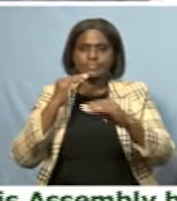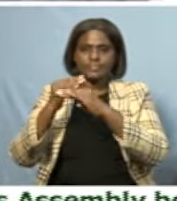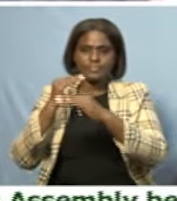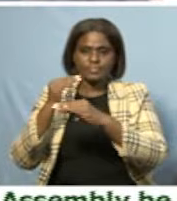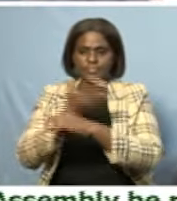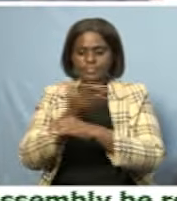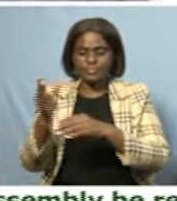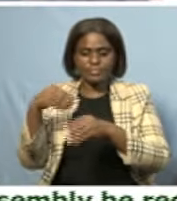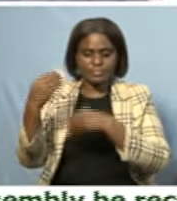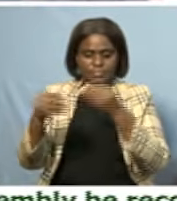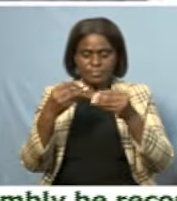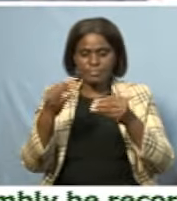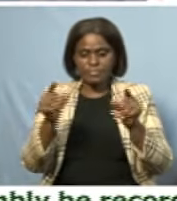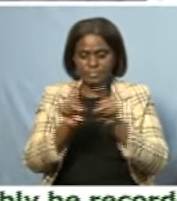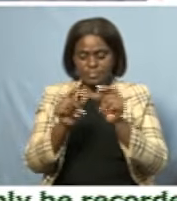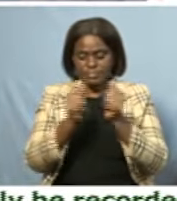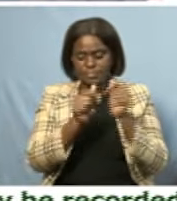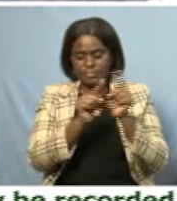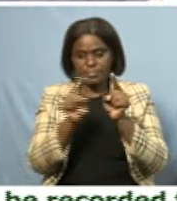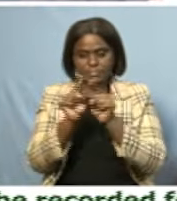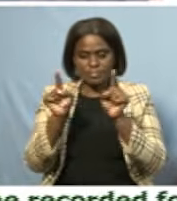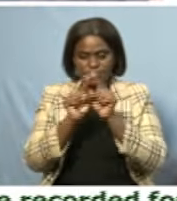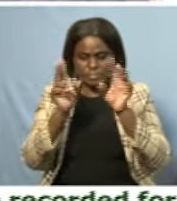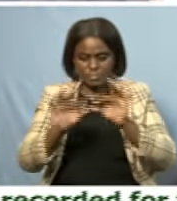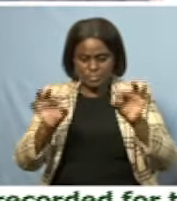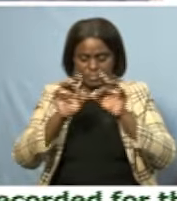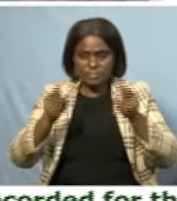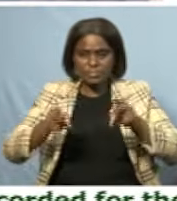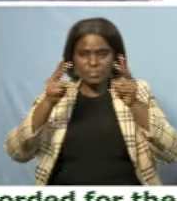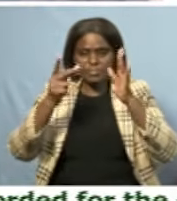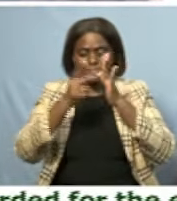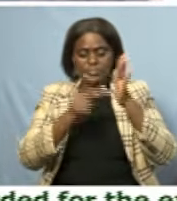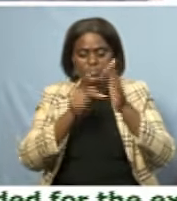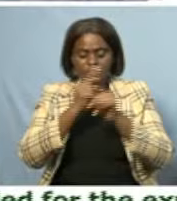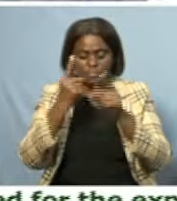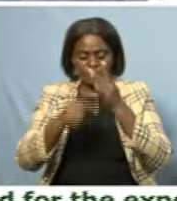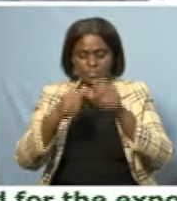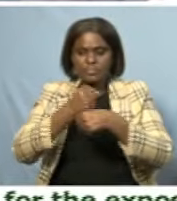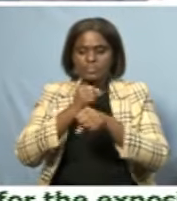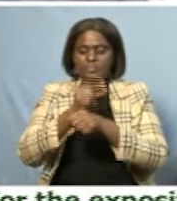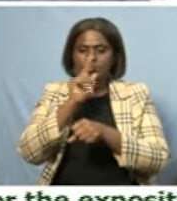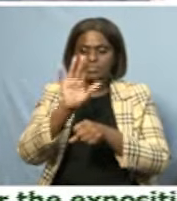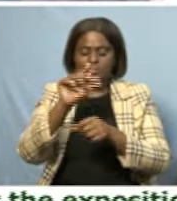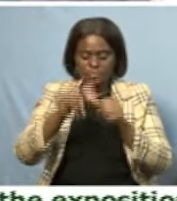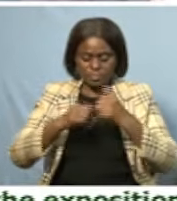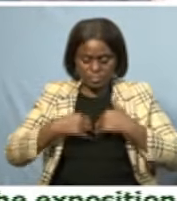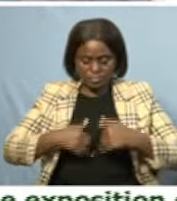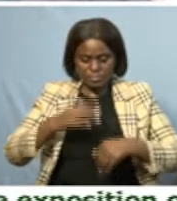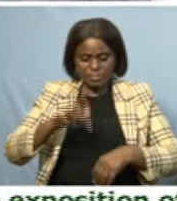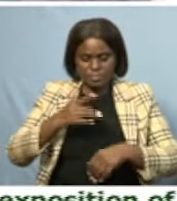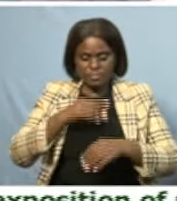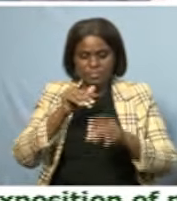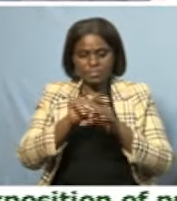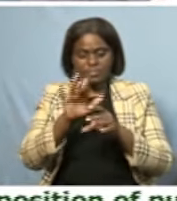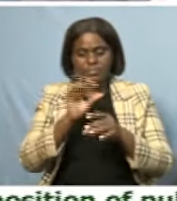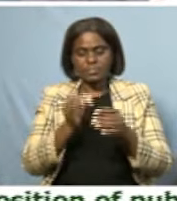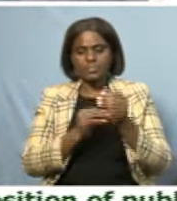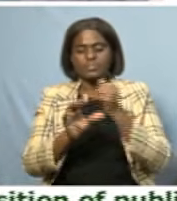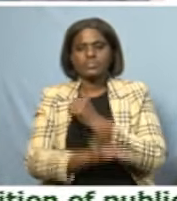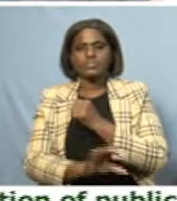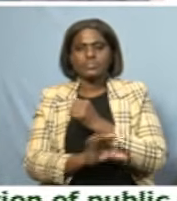Equitable distribution and also a very high principle of just making sure that everybody feels part of our